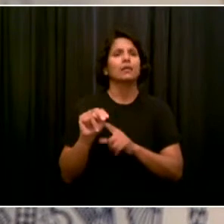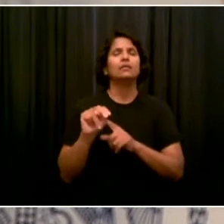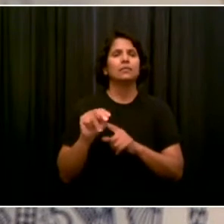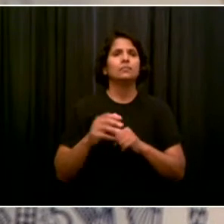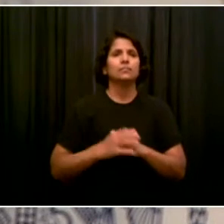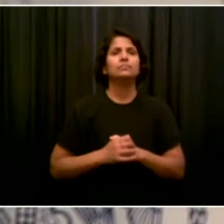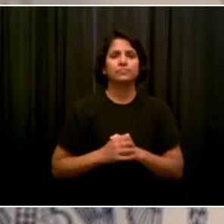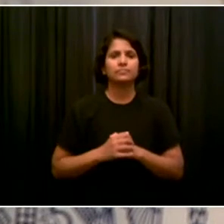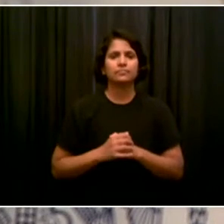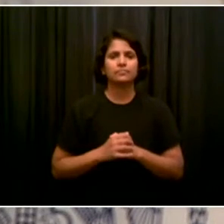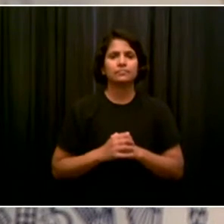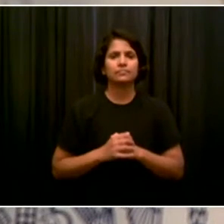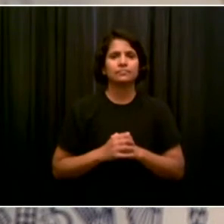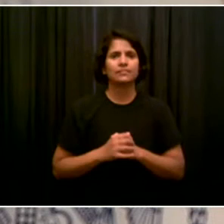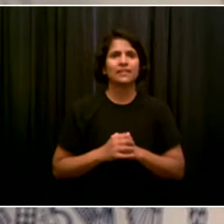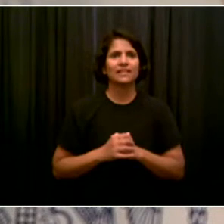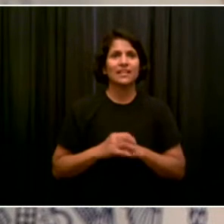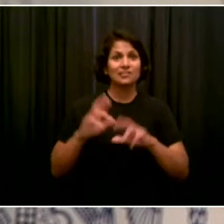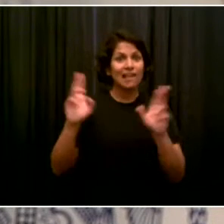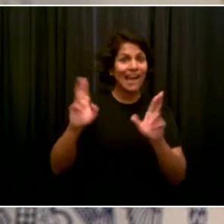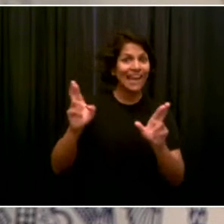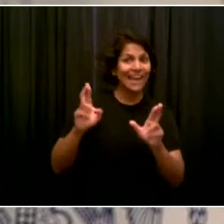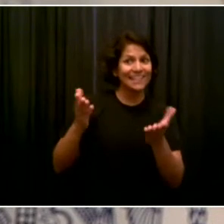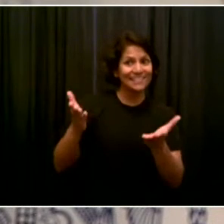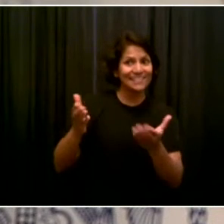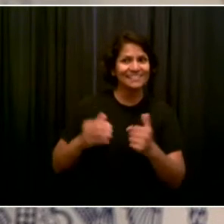There you go. We see you.